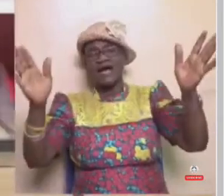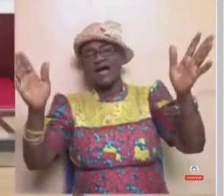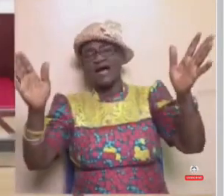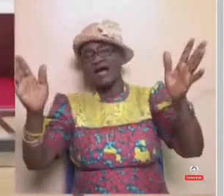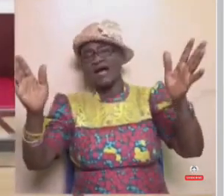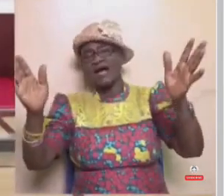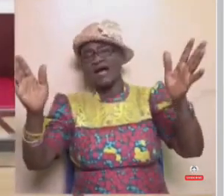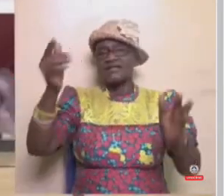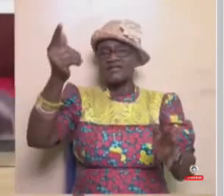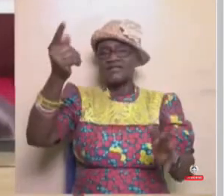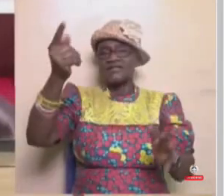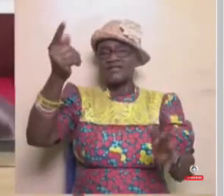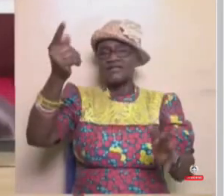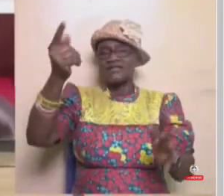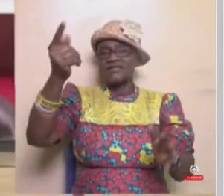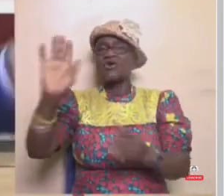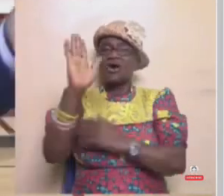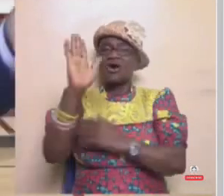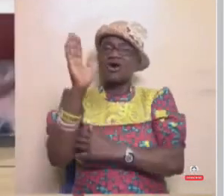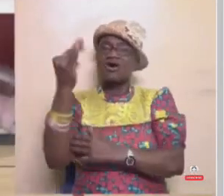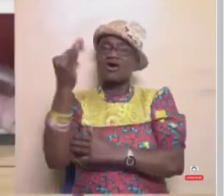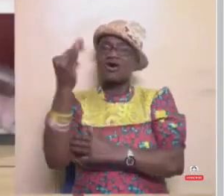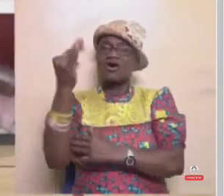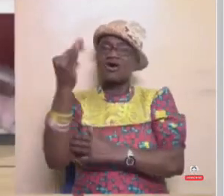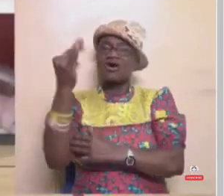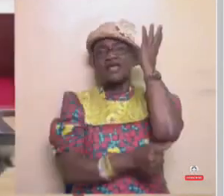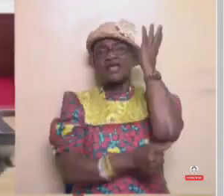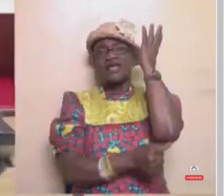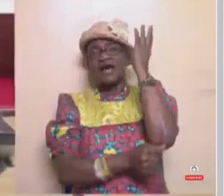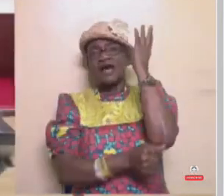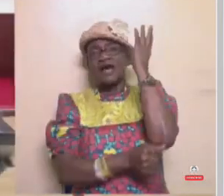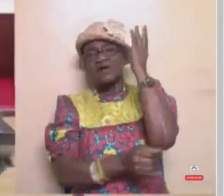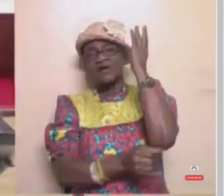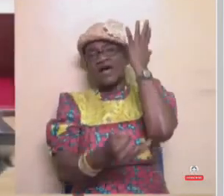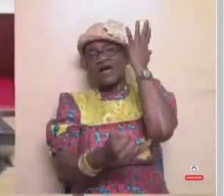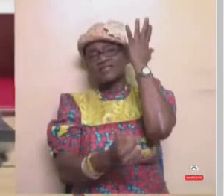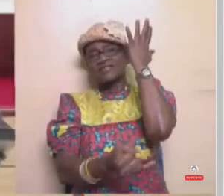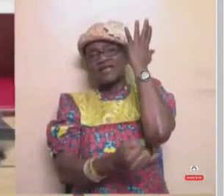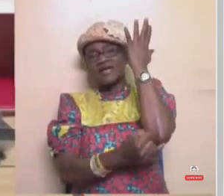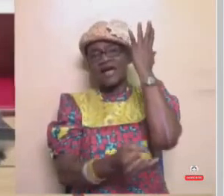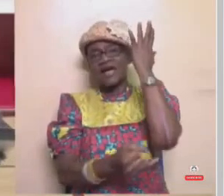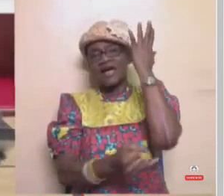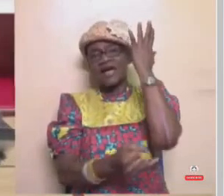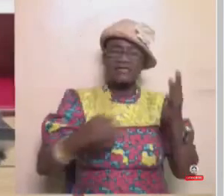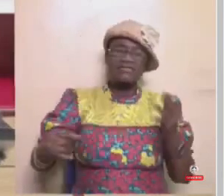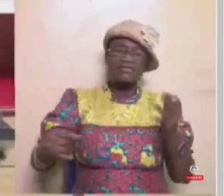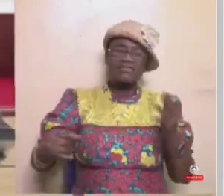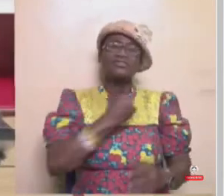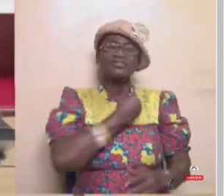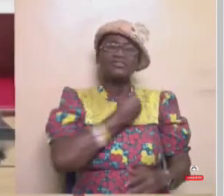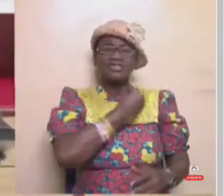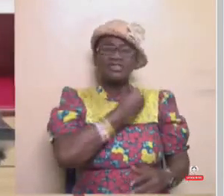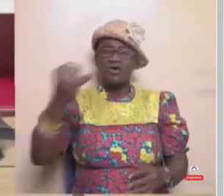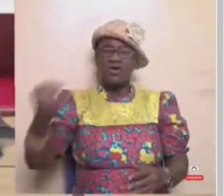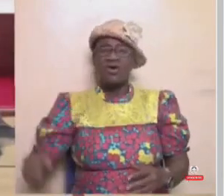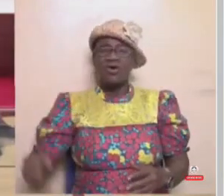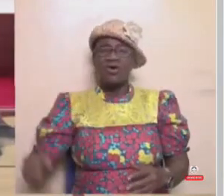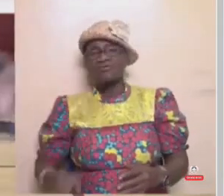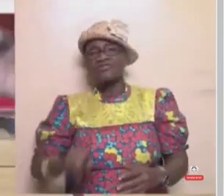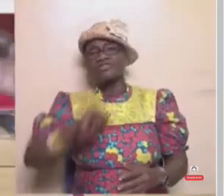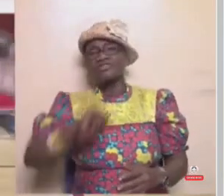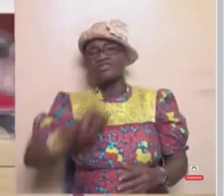Hallelujah, the God of Abraham, Isaac, and Jacob,